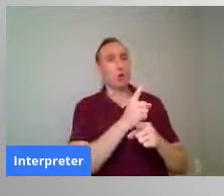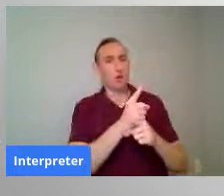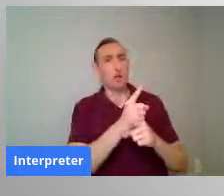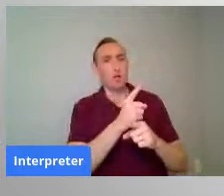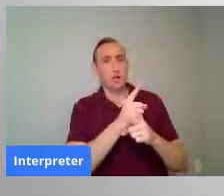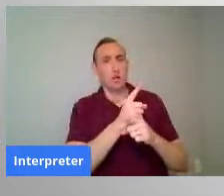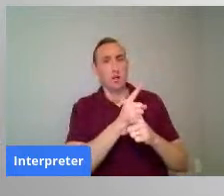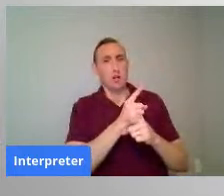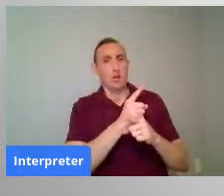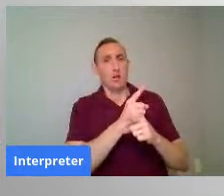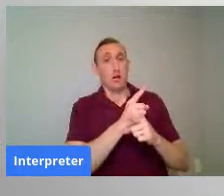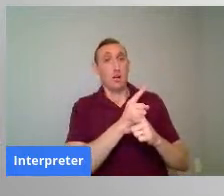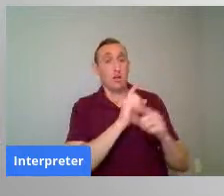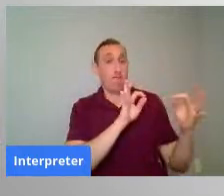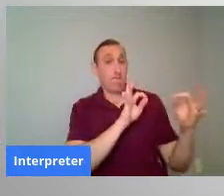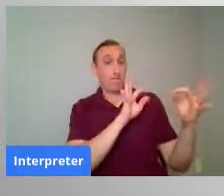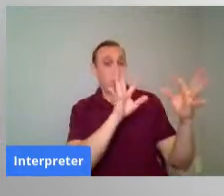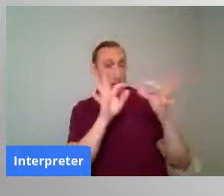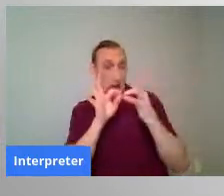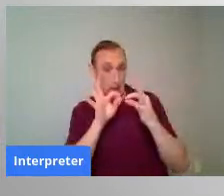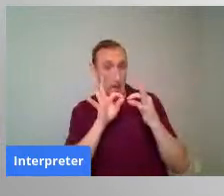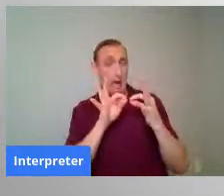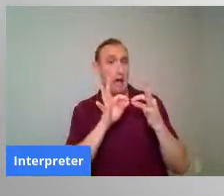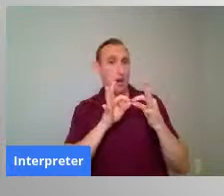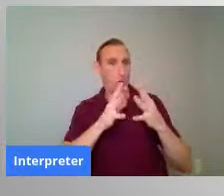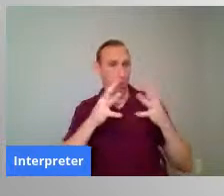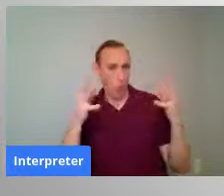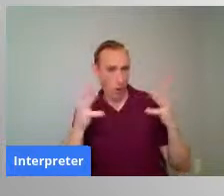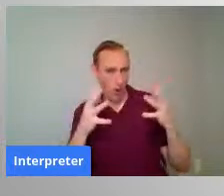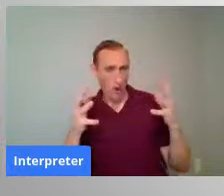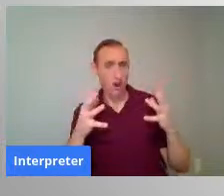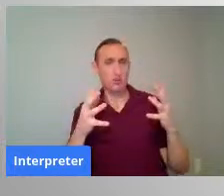was about the disjointed days off.